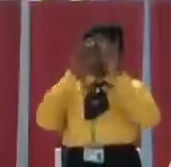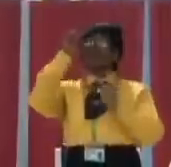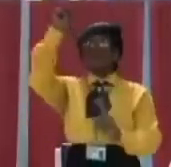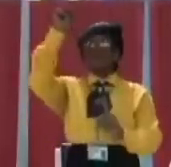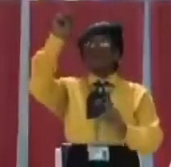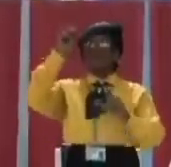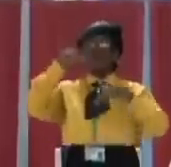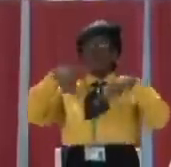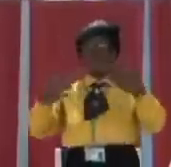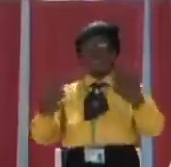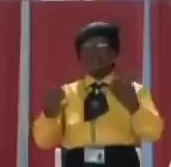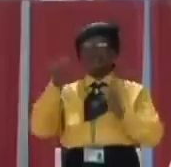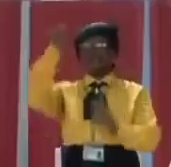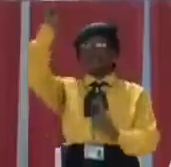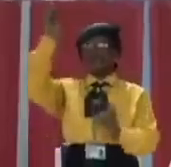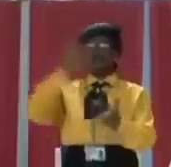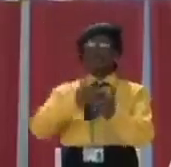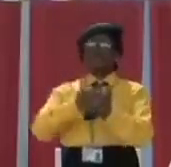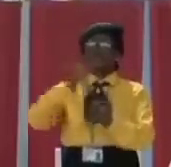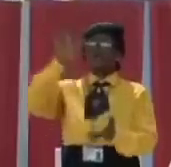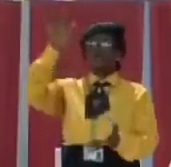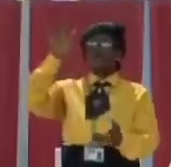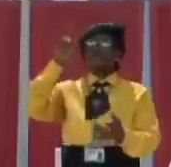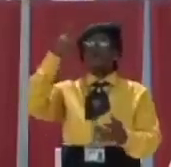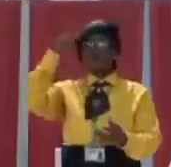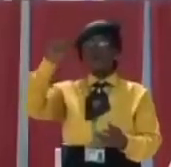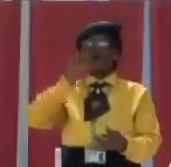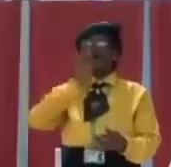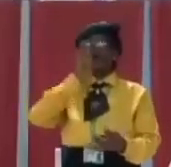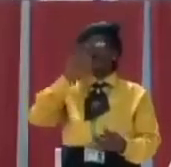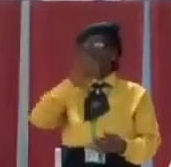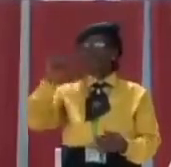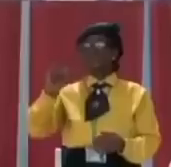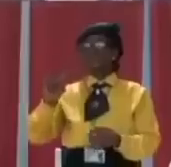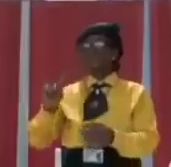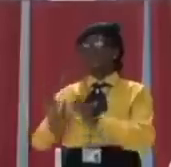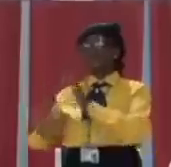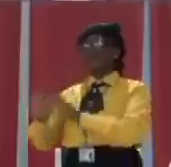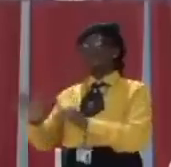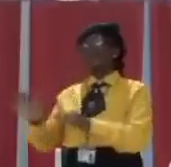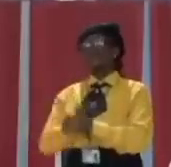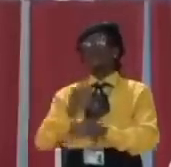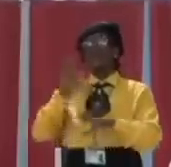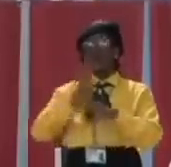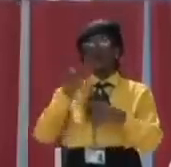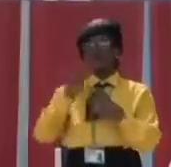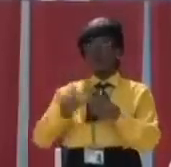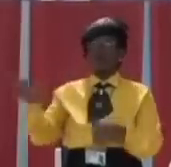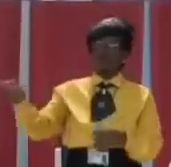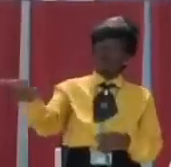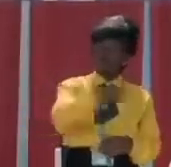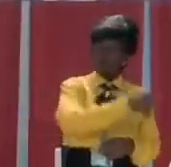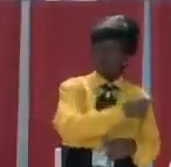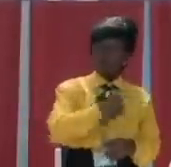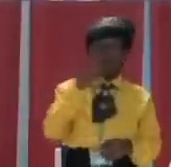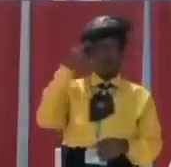Give him glory for being merciful unto you, for preserving you.